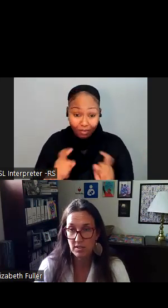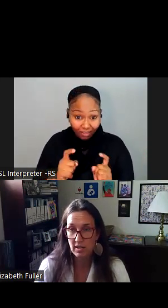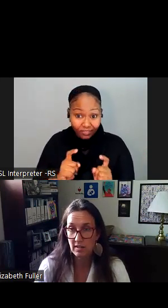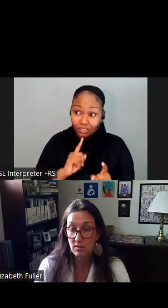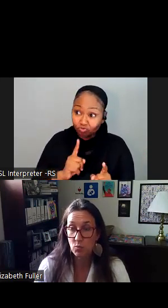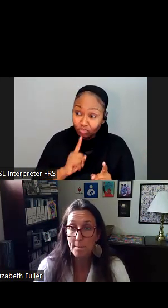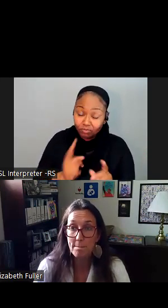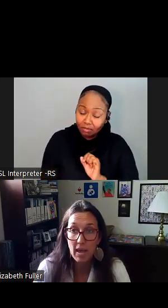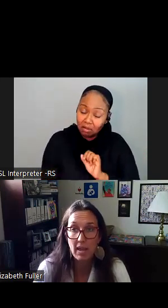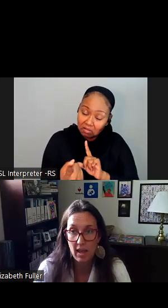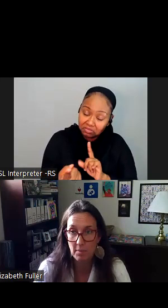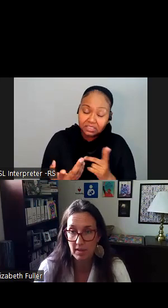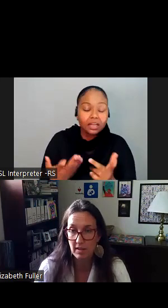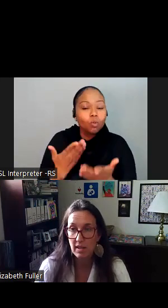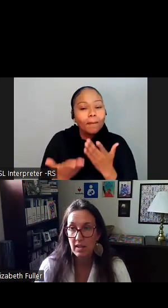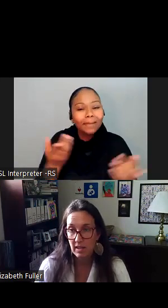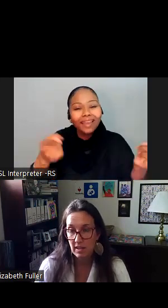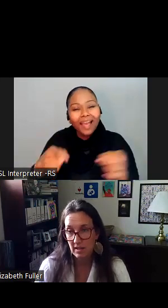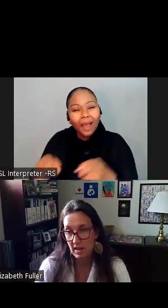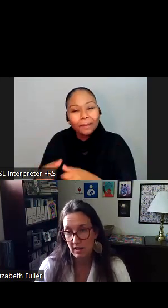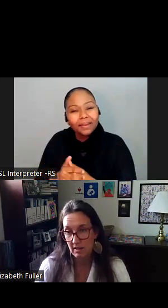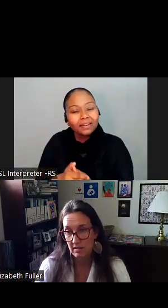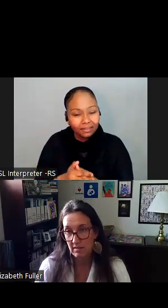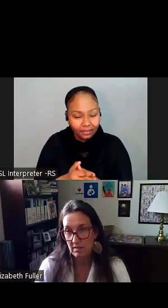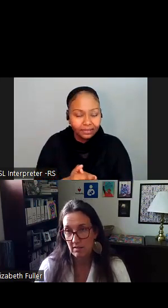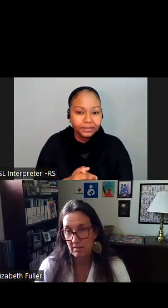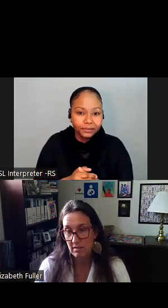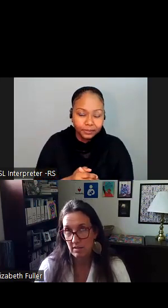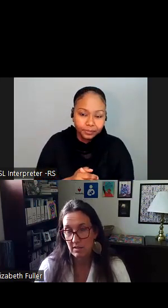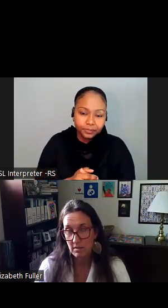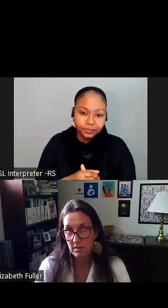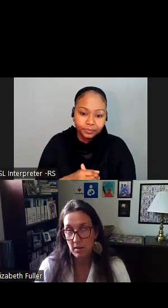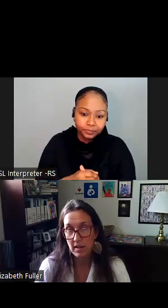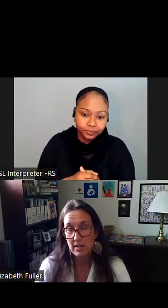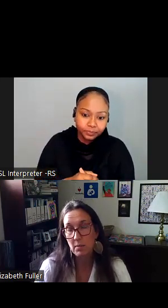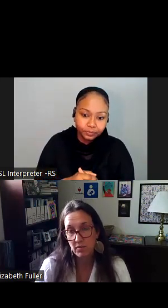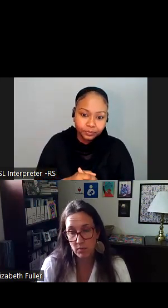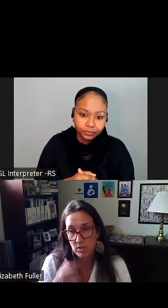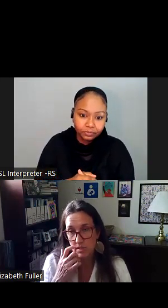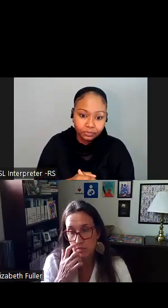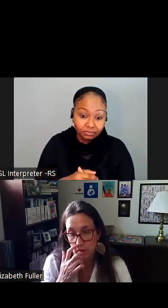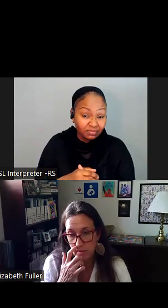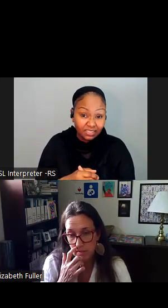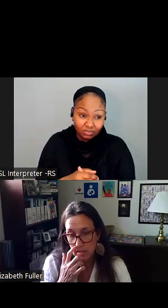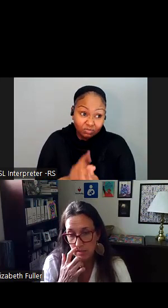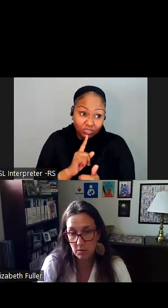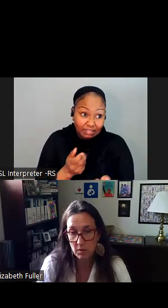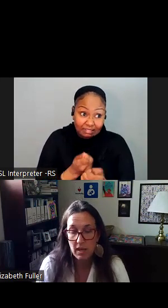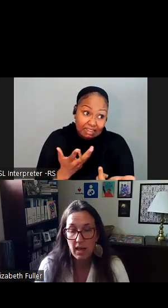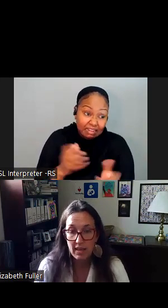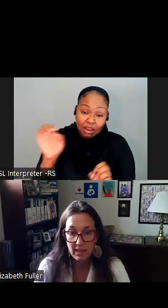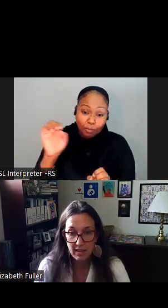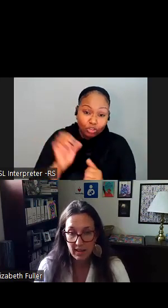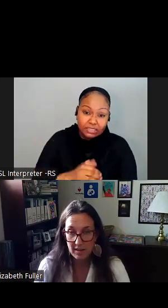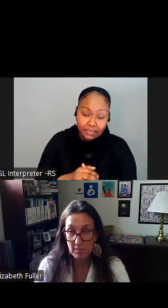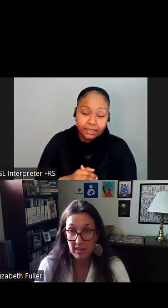understandings of what may happen in any type of emergency throughout the state. So